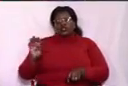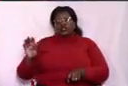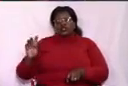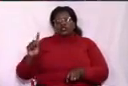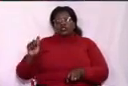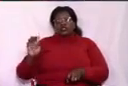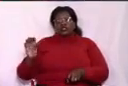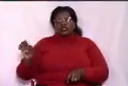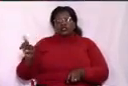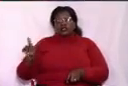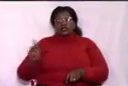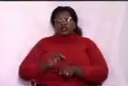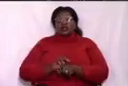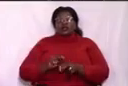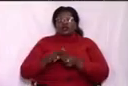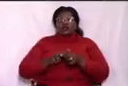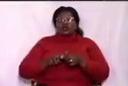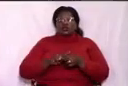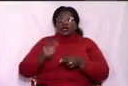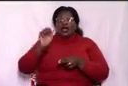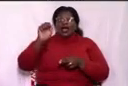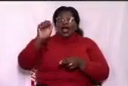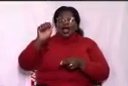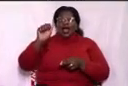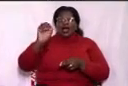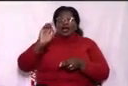the username is Afroprint Line.